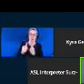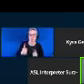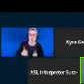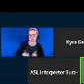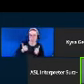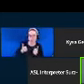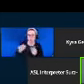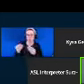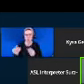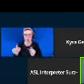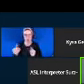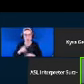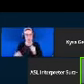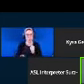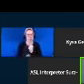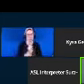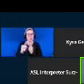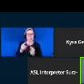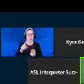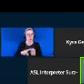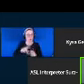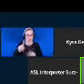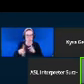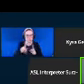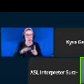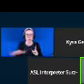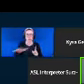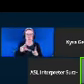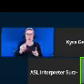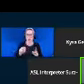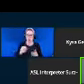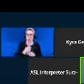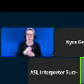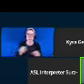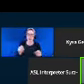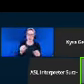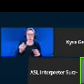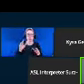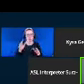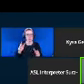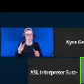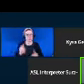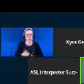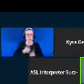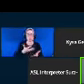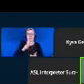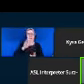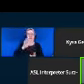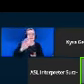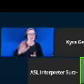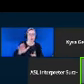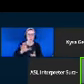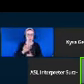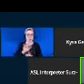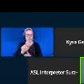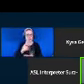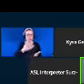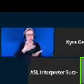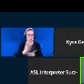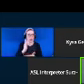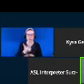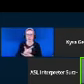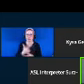of persons in the United States to safely exercise their civil rights and civil liberties, especially for religious, ethnic, and racial minority communities.